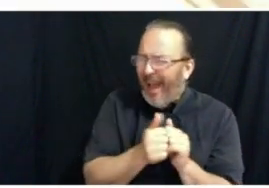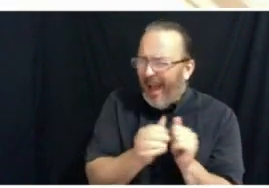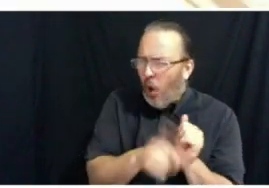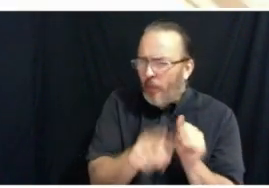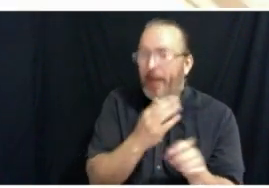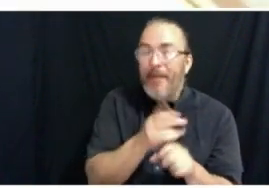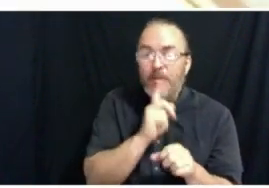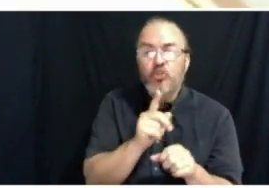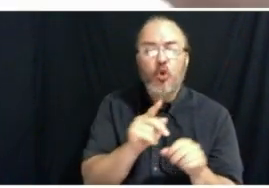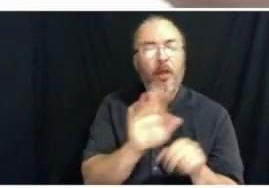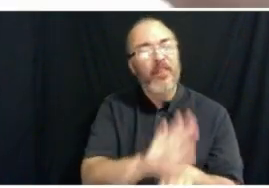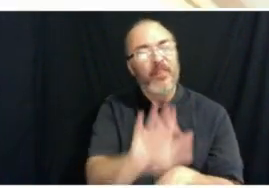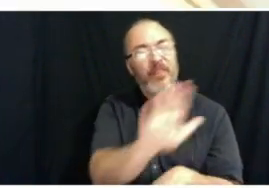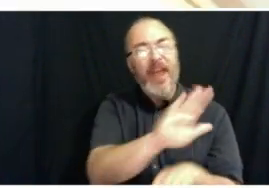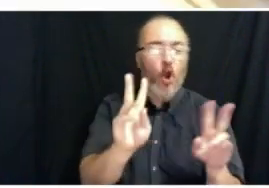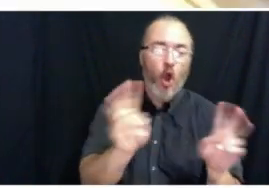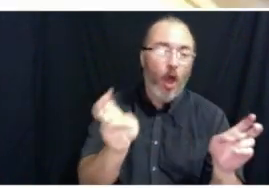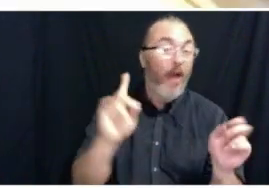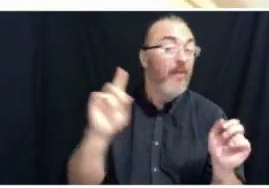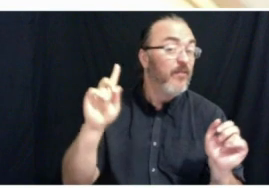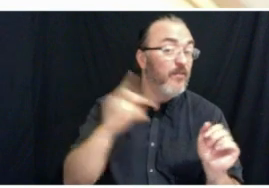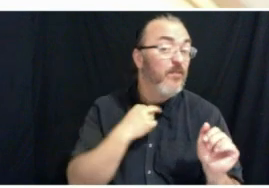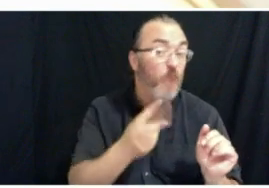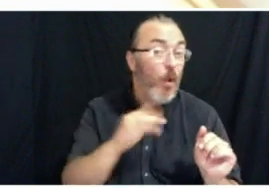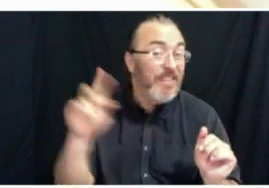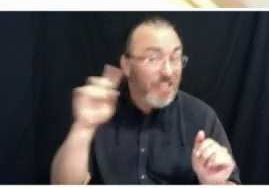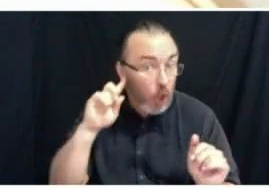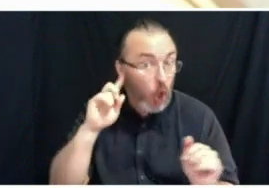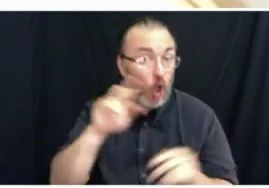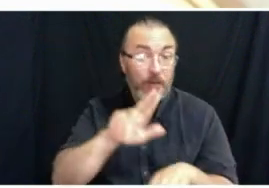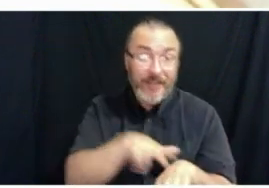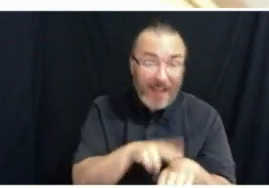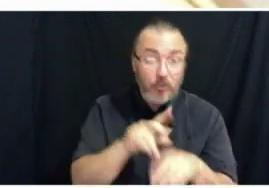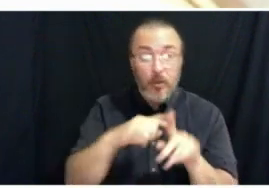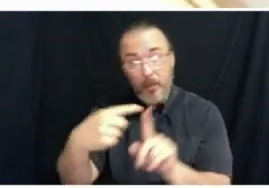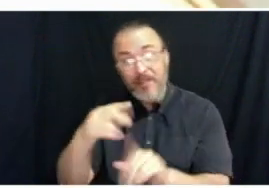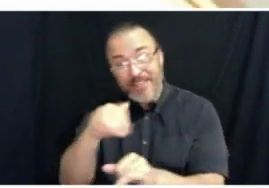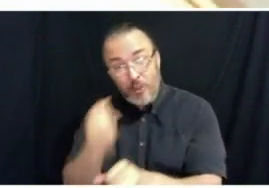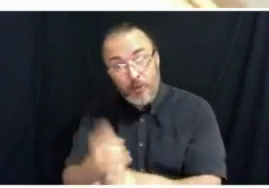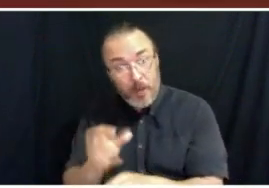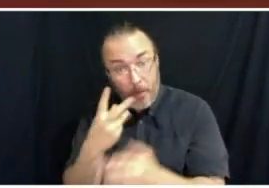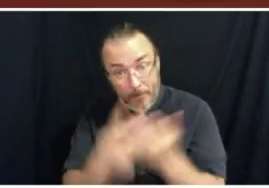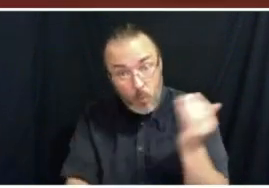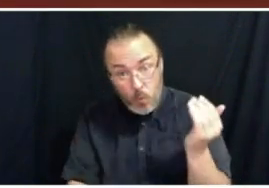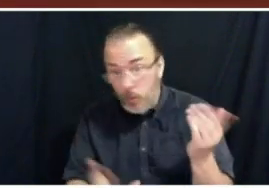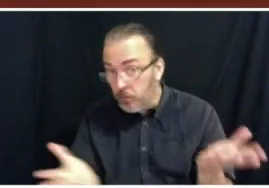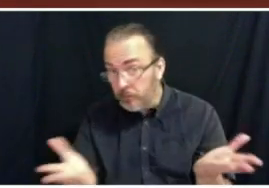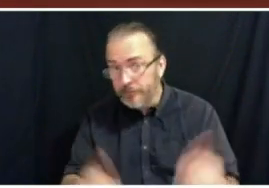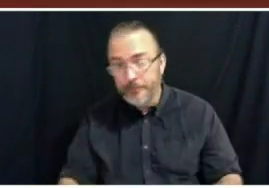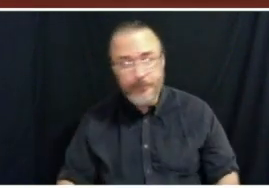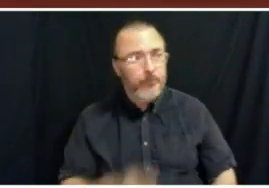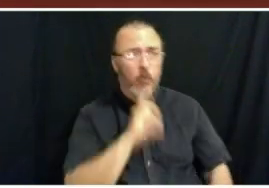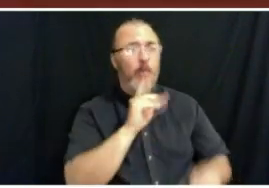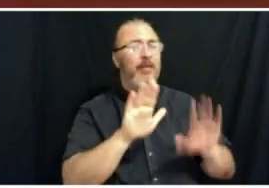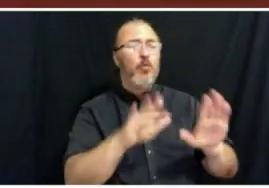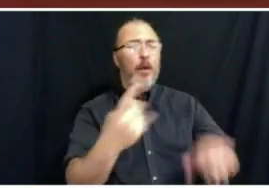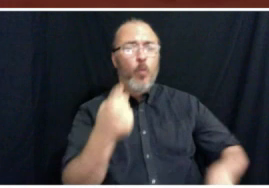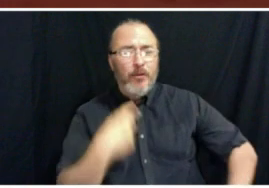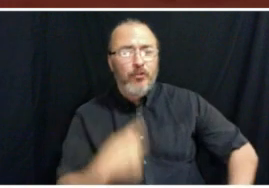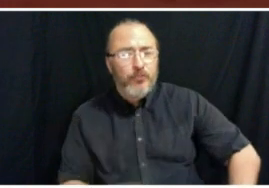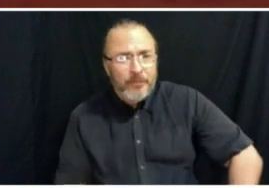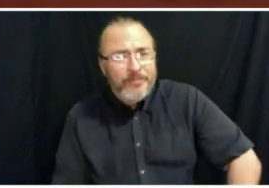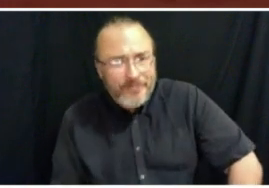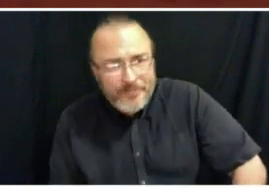heard in the national and international stage? That's a great question again, David. Primarily,